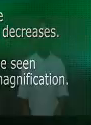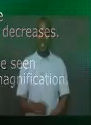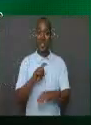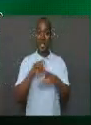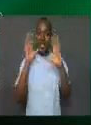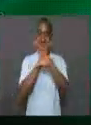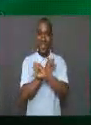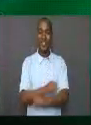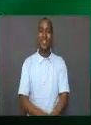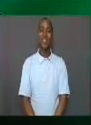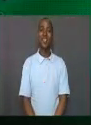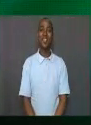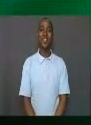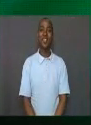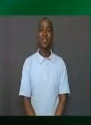Time's up.